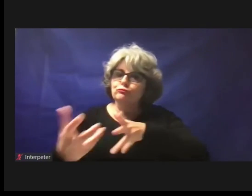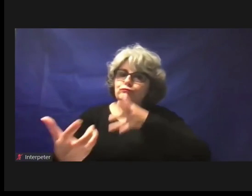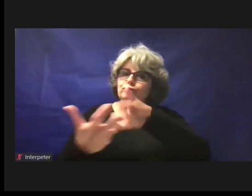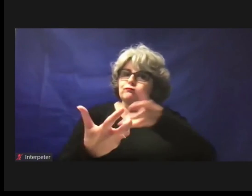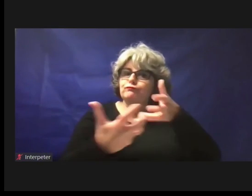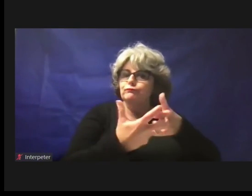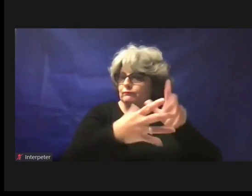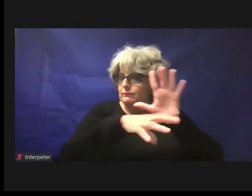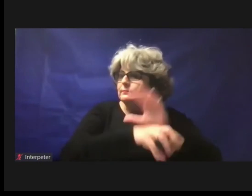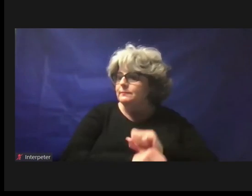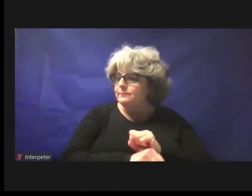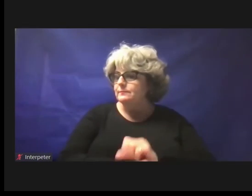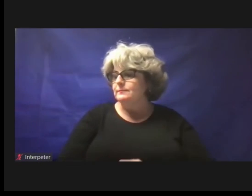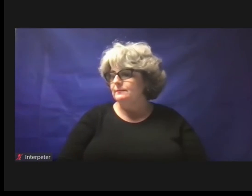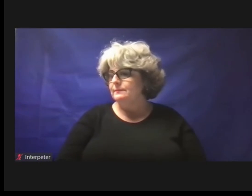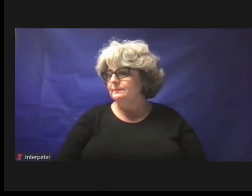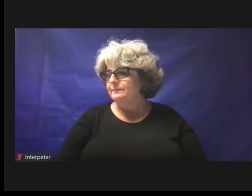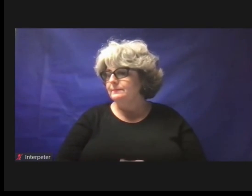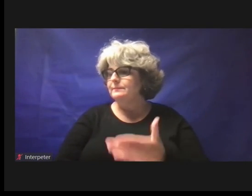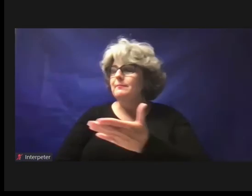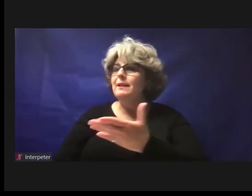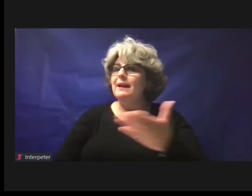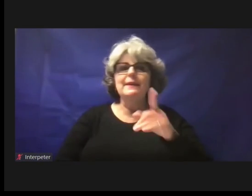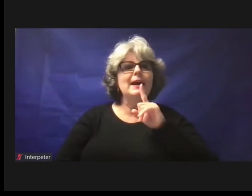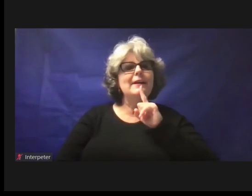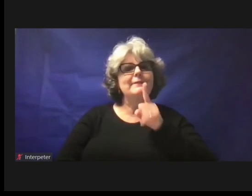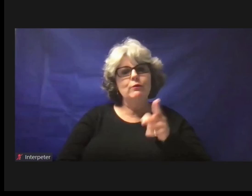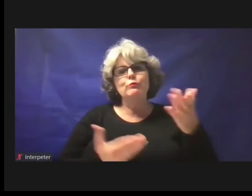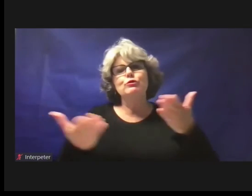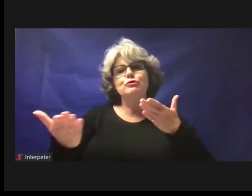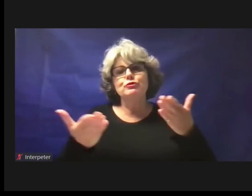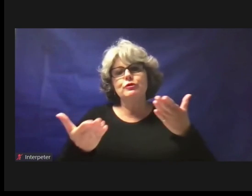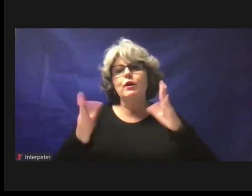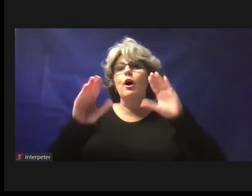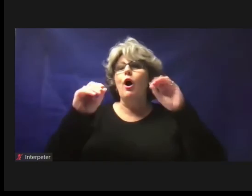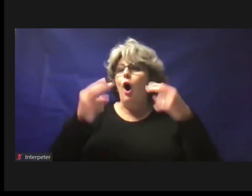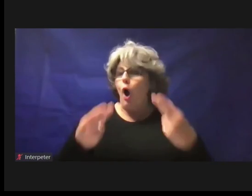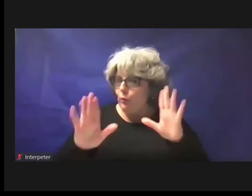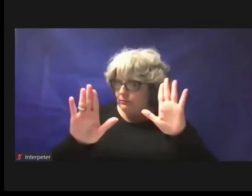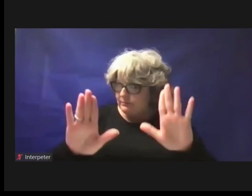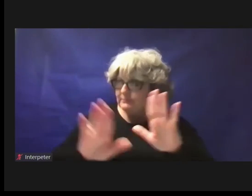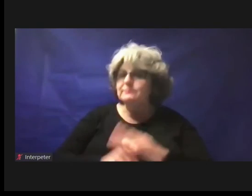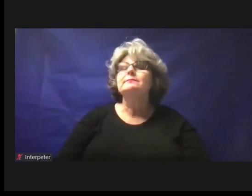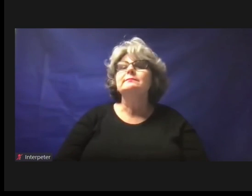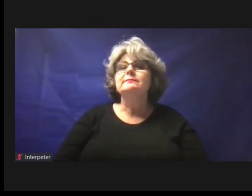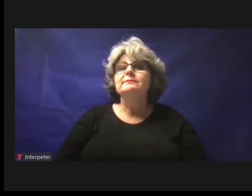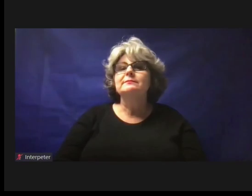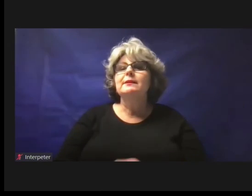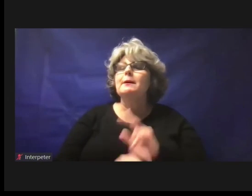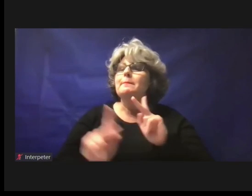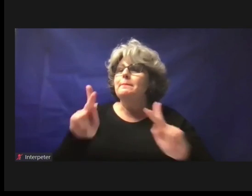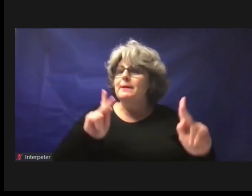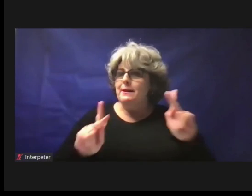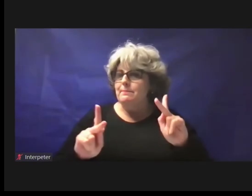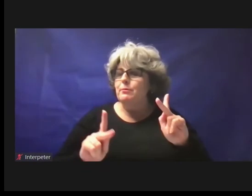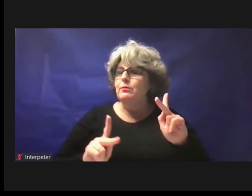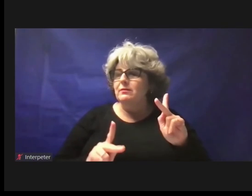and they have a real service ethic. Oh, the great thing too is they're very good